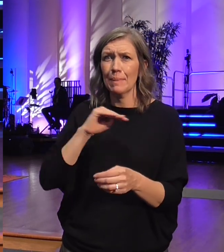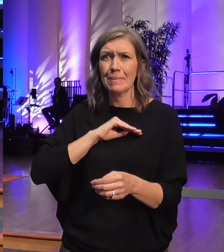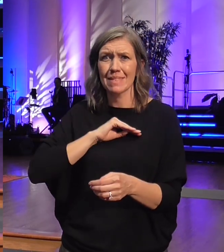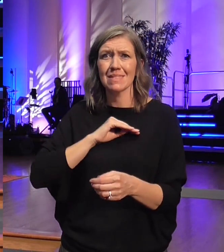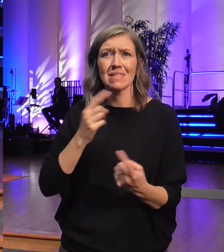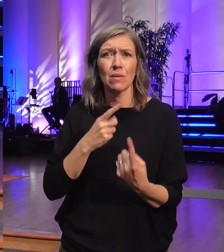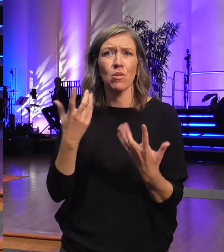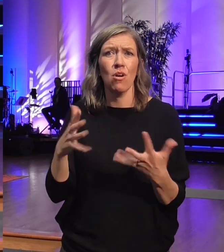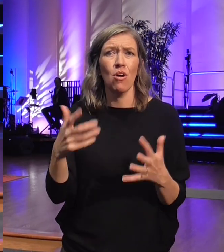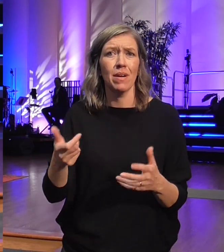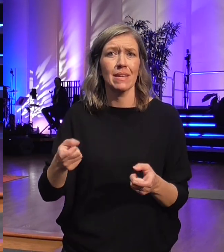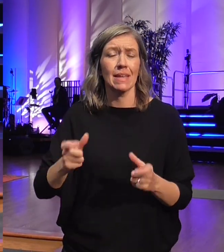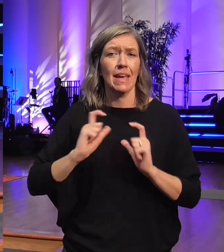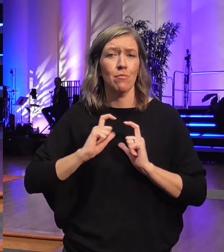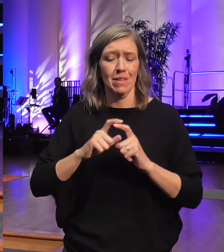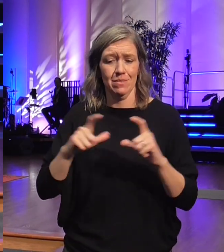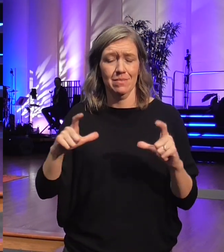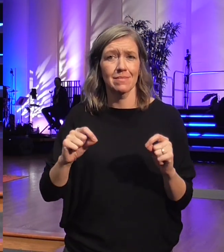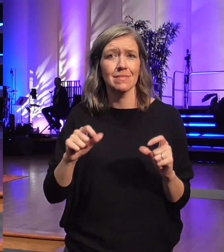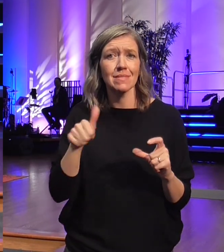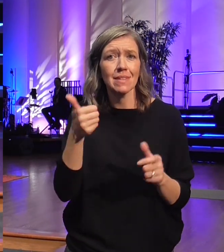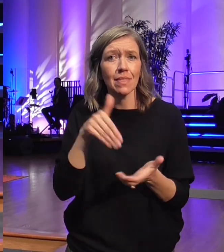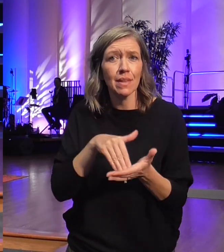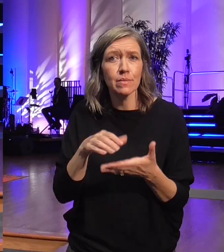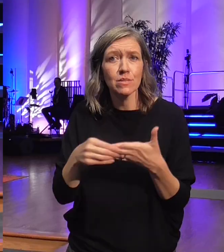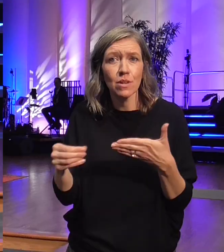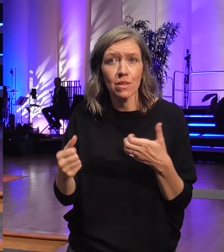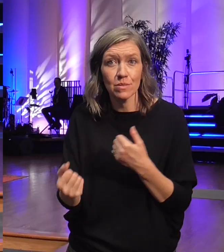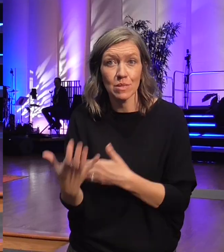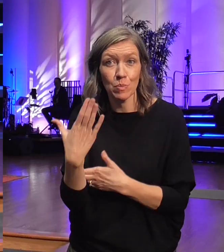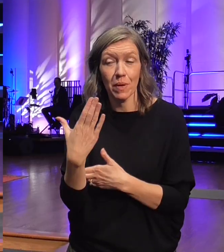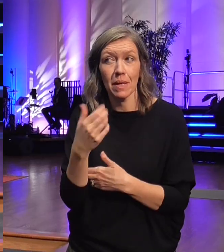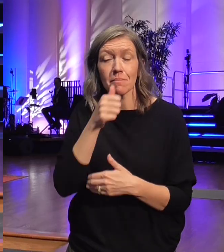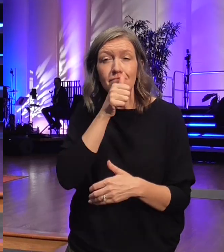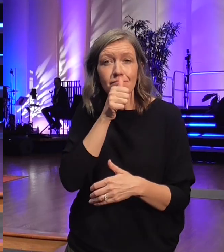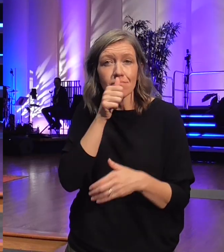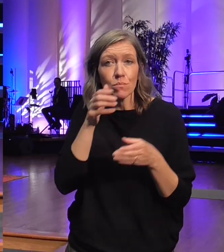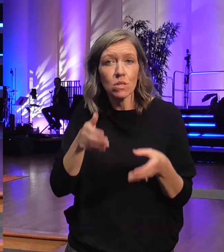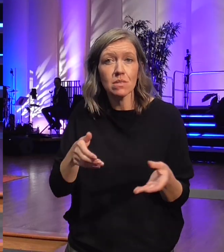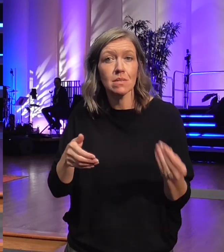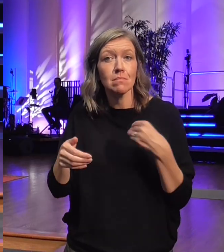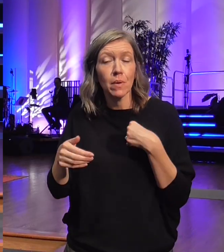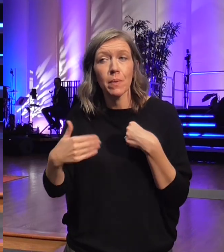me a check for $10,000 on the way in today. They're going to add to that. So we're so very grateful.